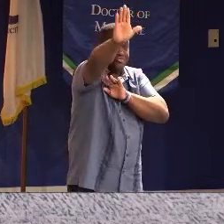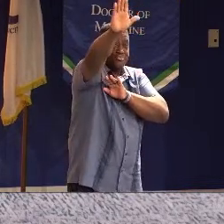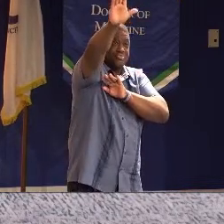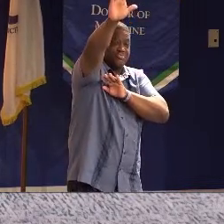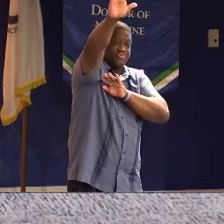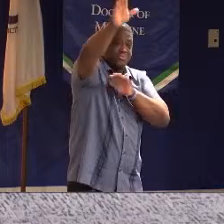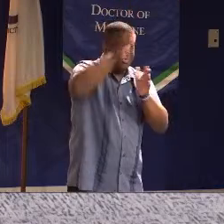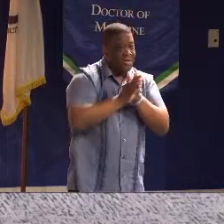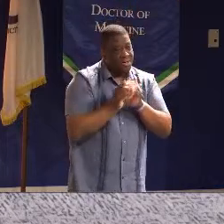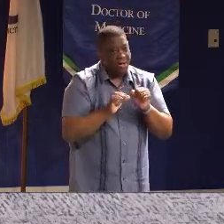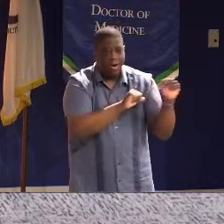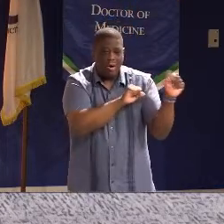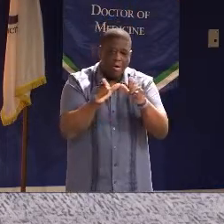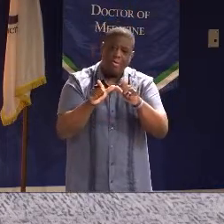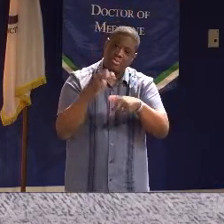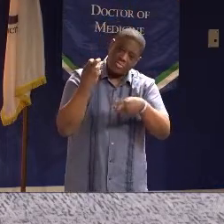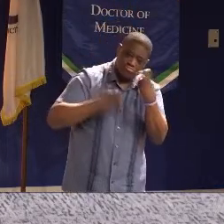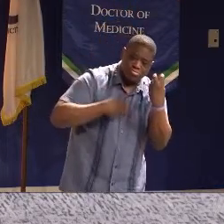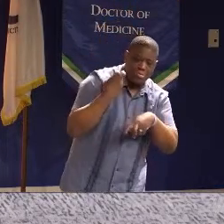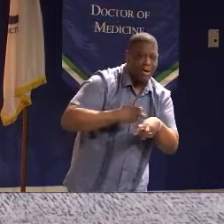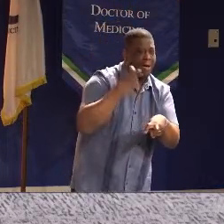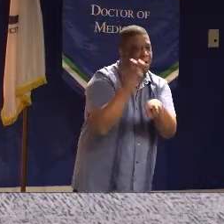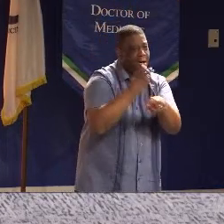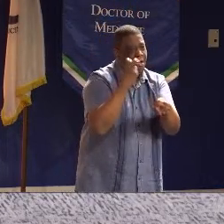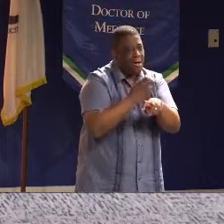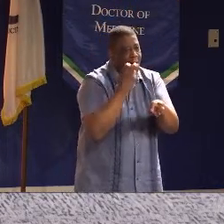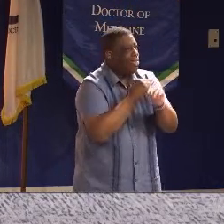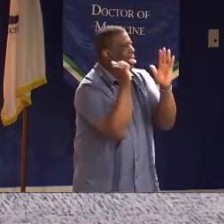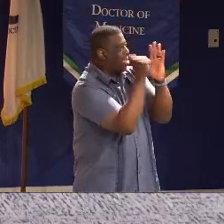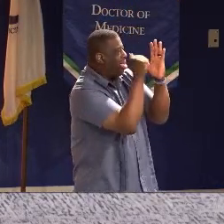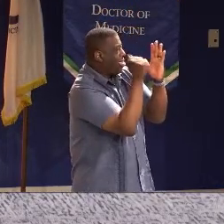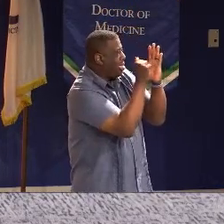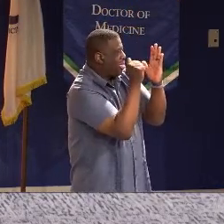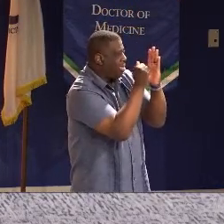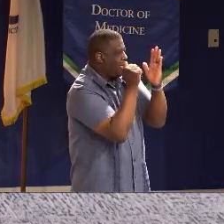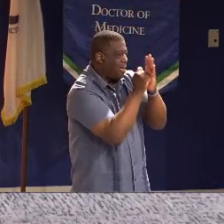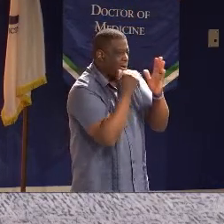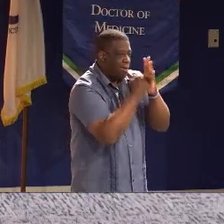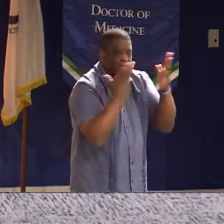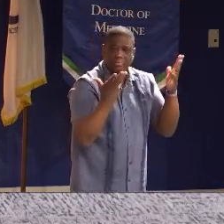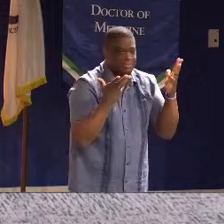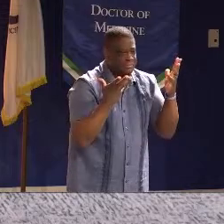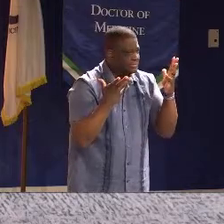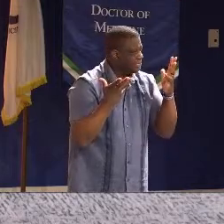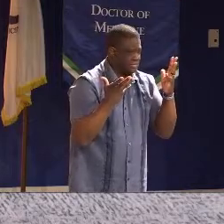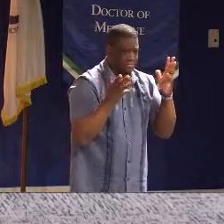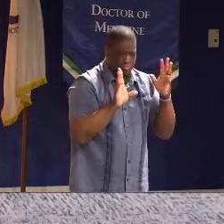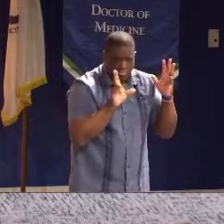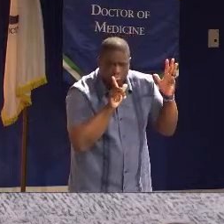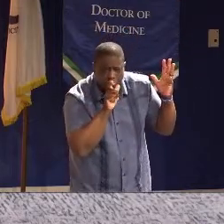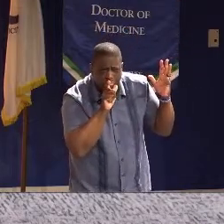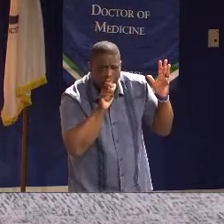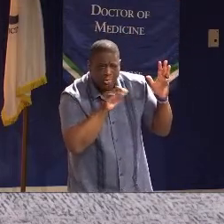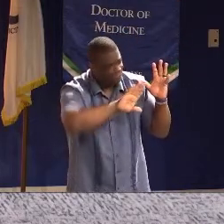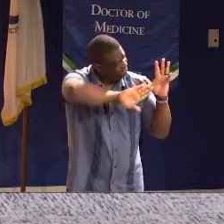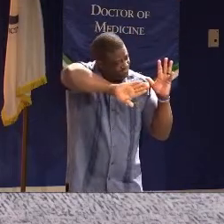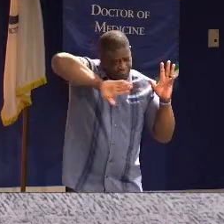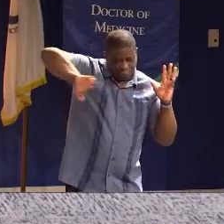When adversity was at your door, you asked it to walk